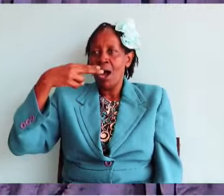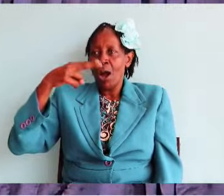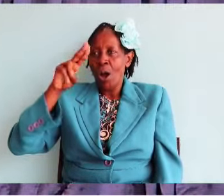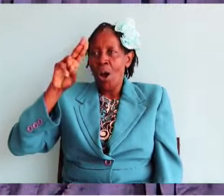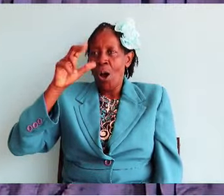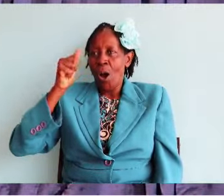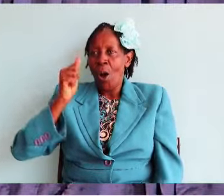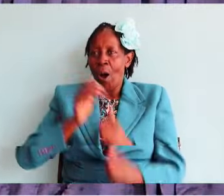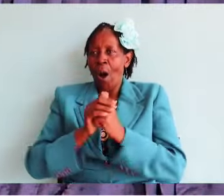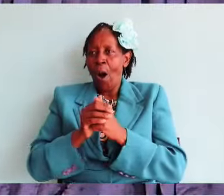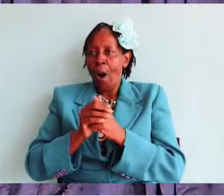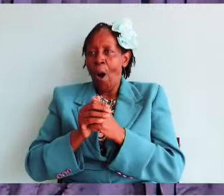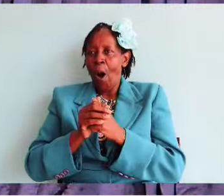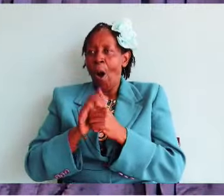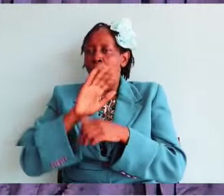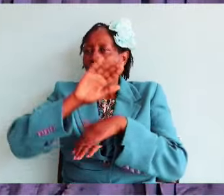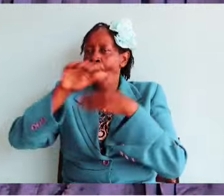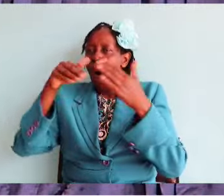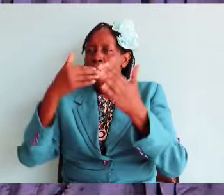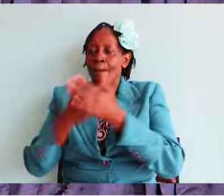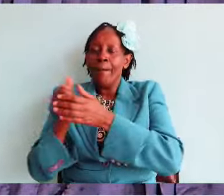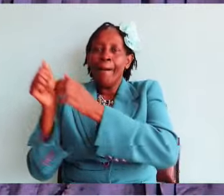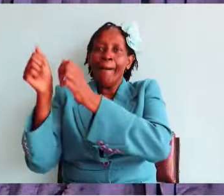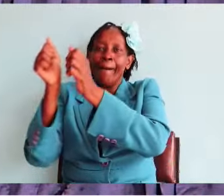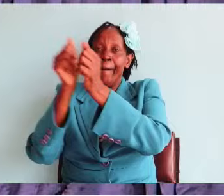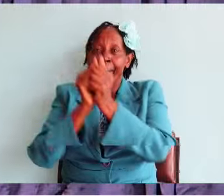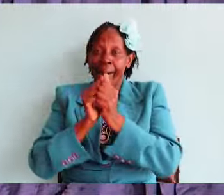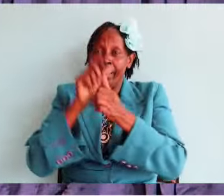are 36 members.